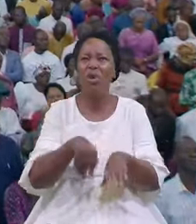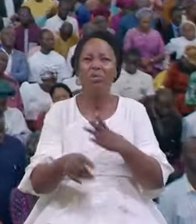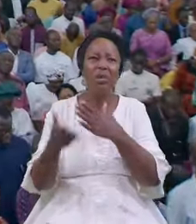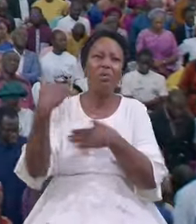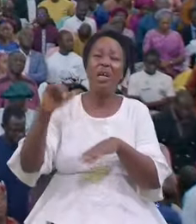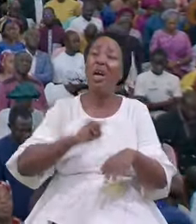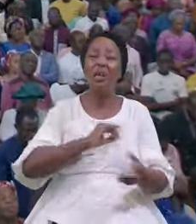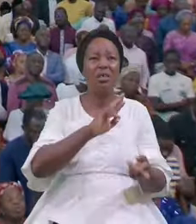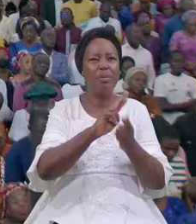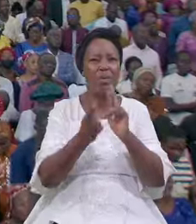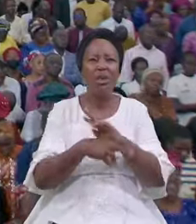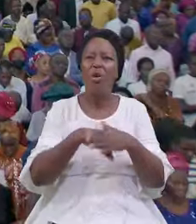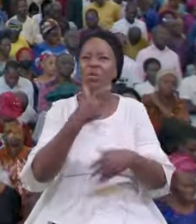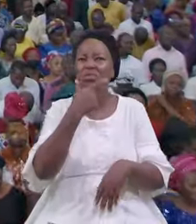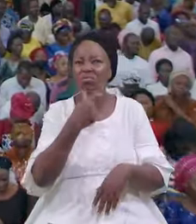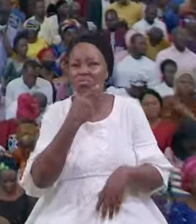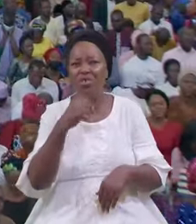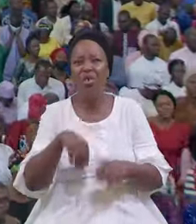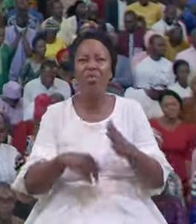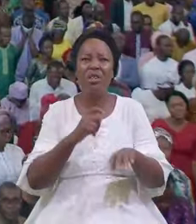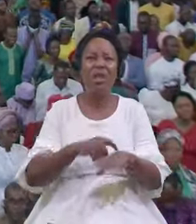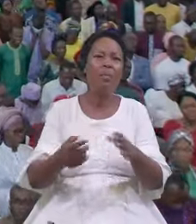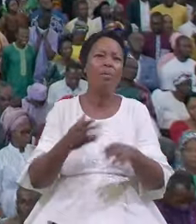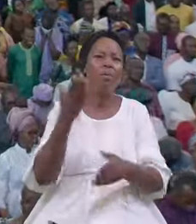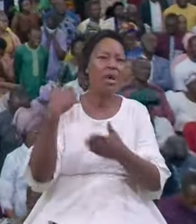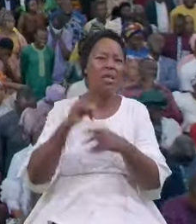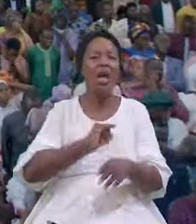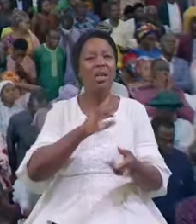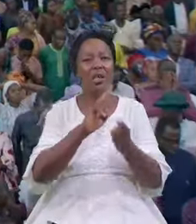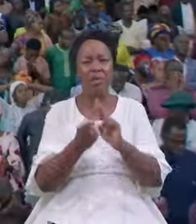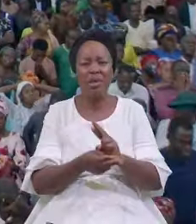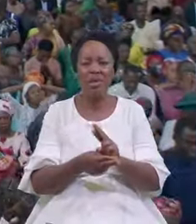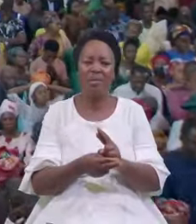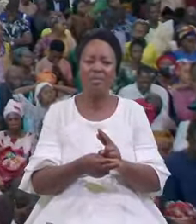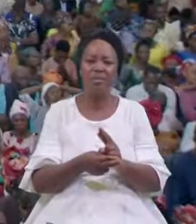the deception of the past, I repent.